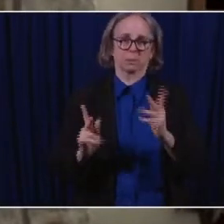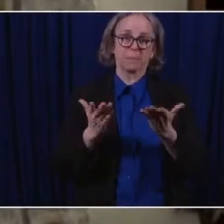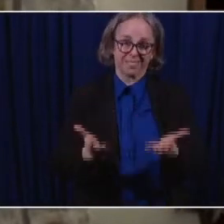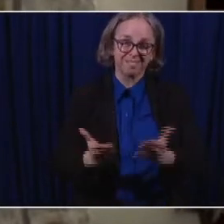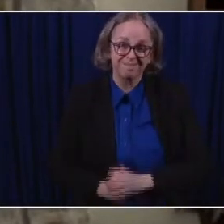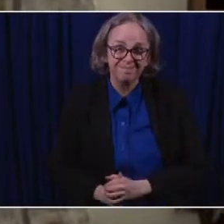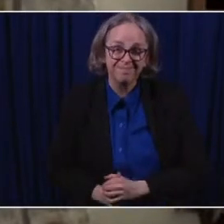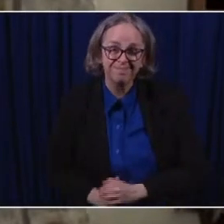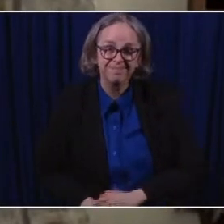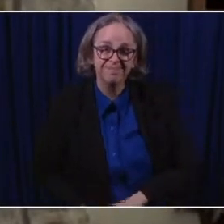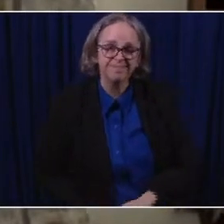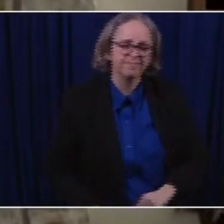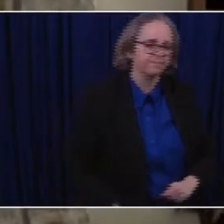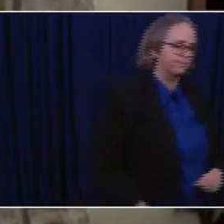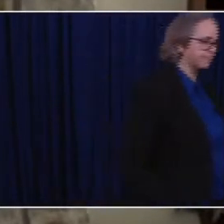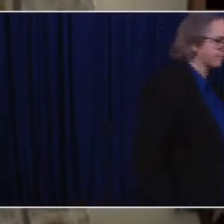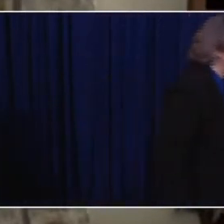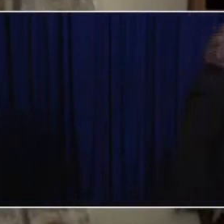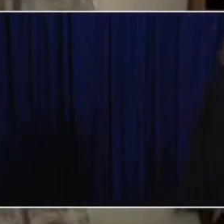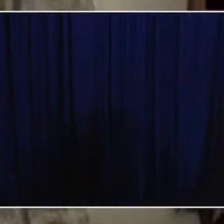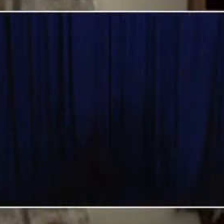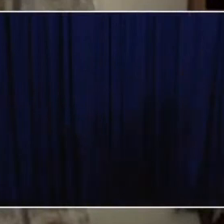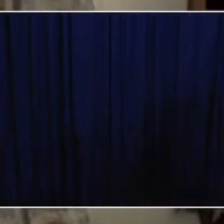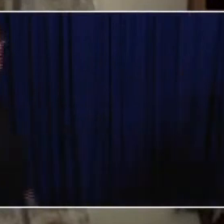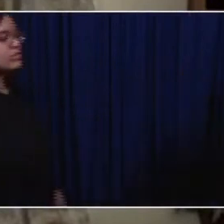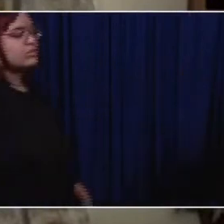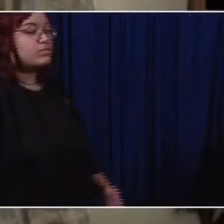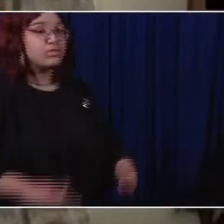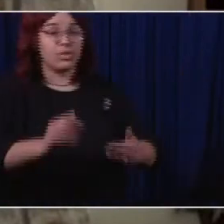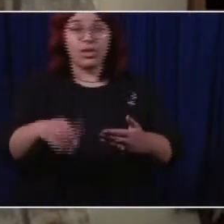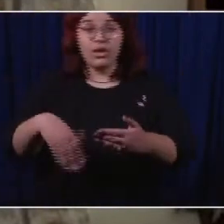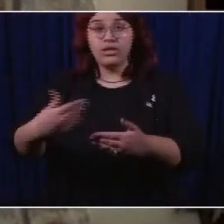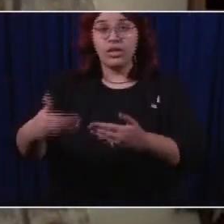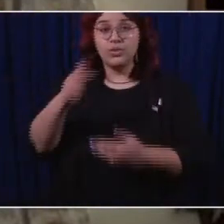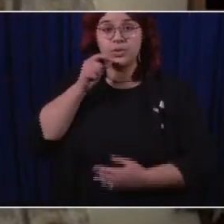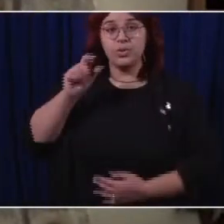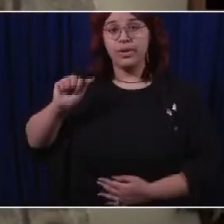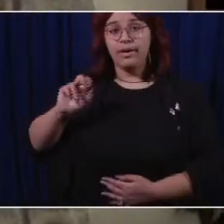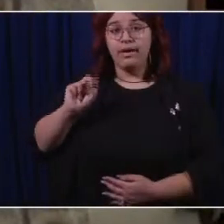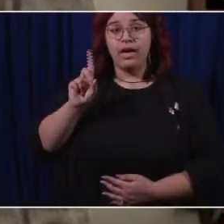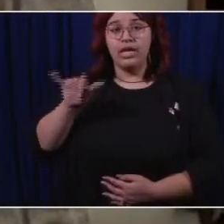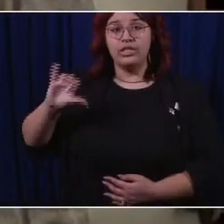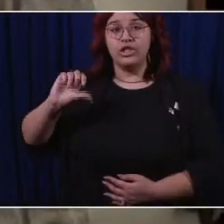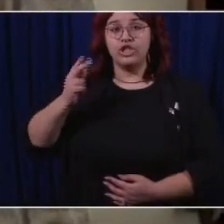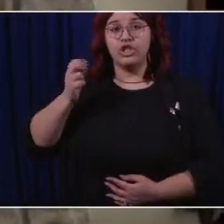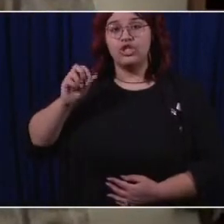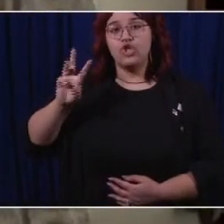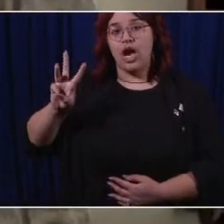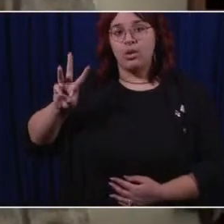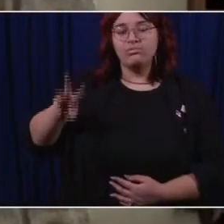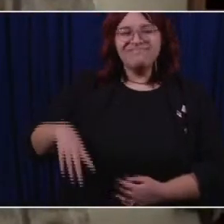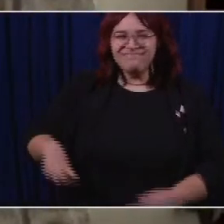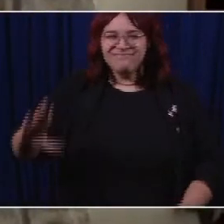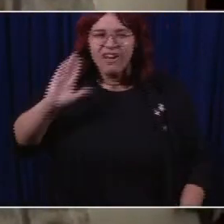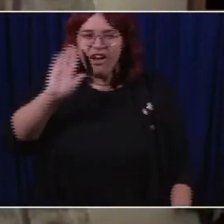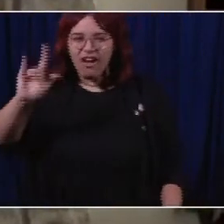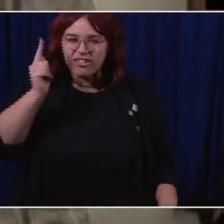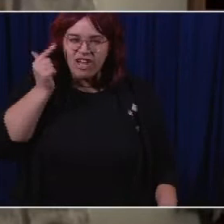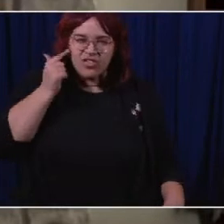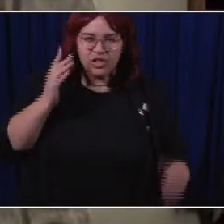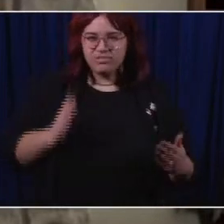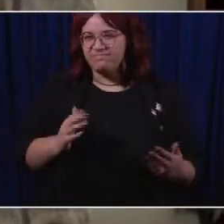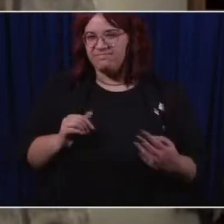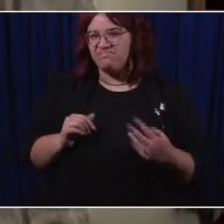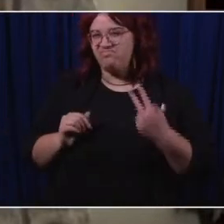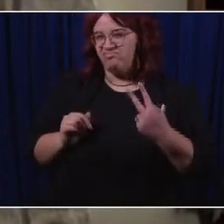Next question is from Andy Chow at Ohio Public Radio and Television. Hi, Governor. Andy. Kind of a